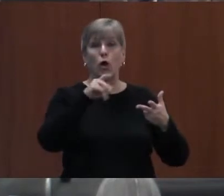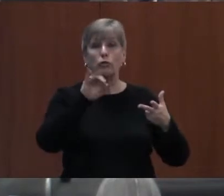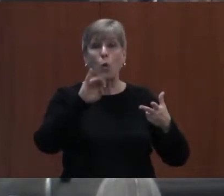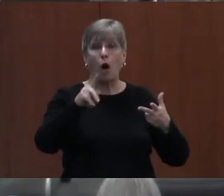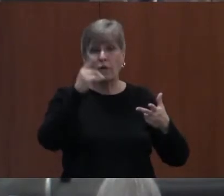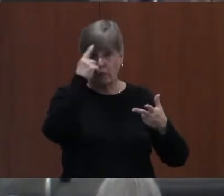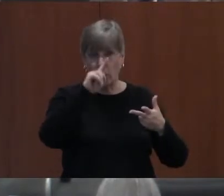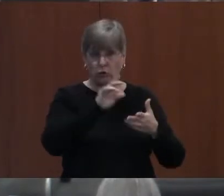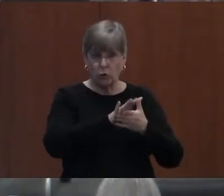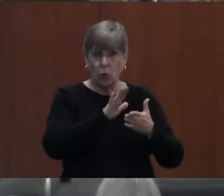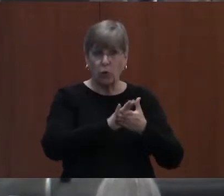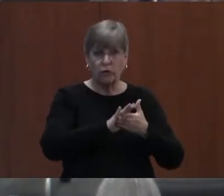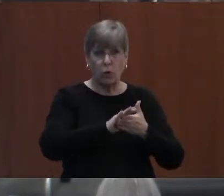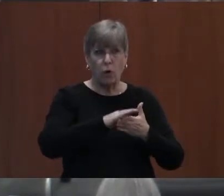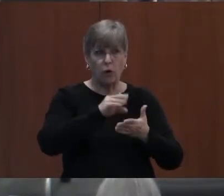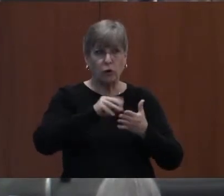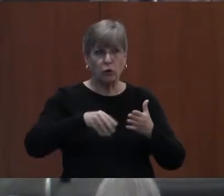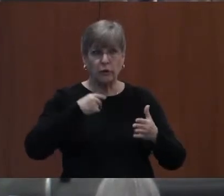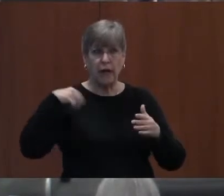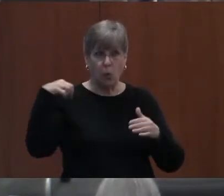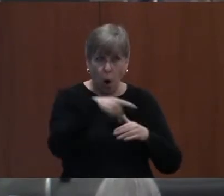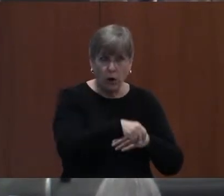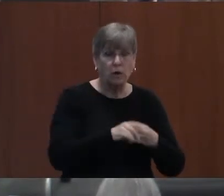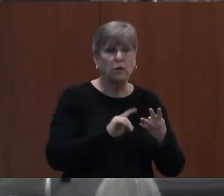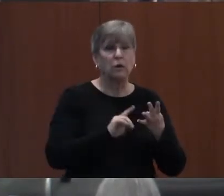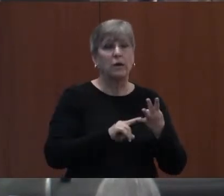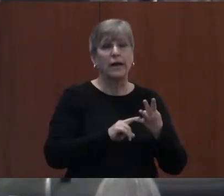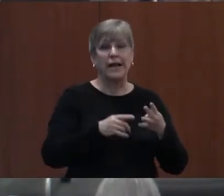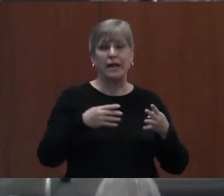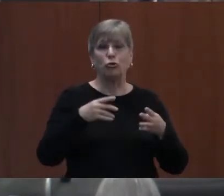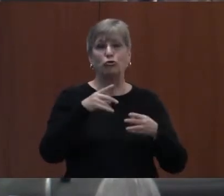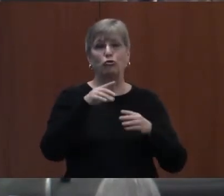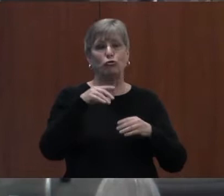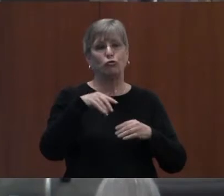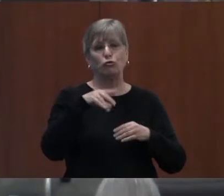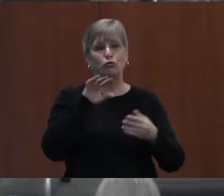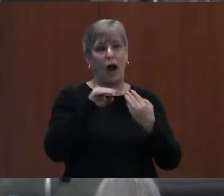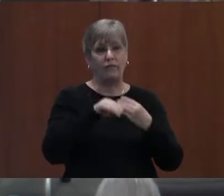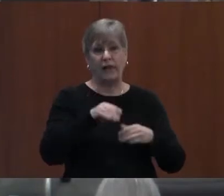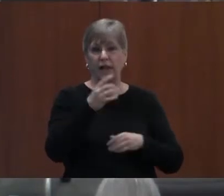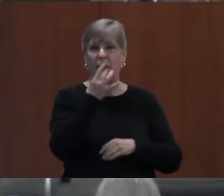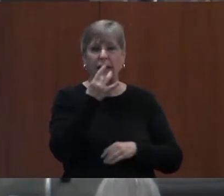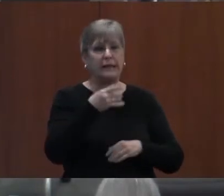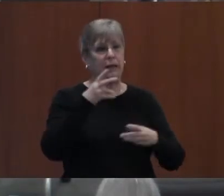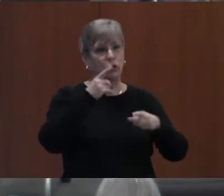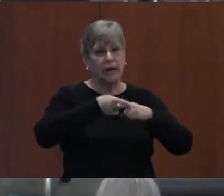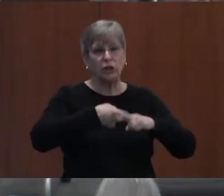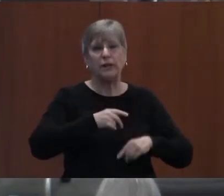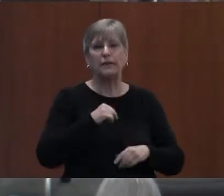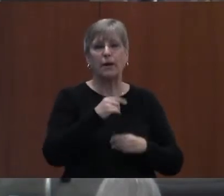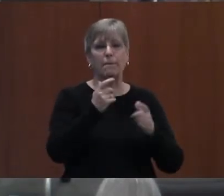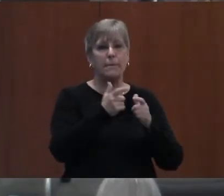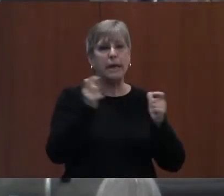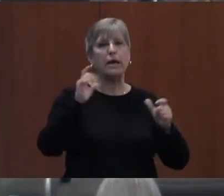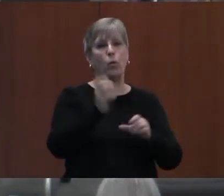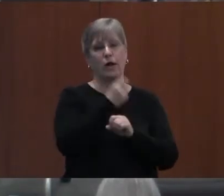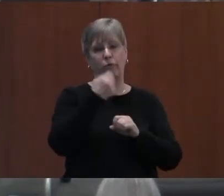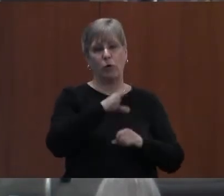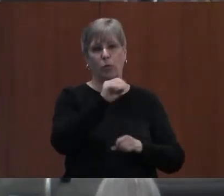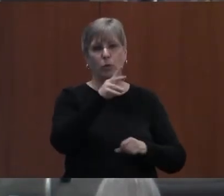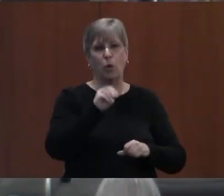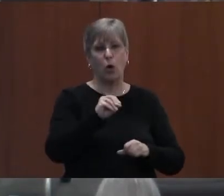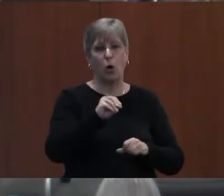that walk from the development. It provides an intersection with a traffic light. It's a big win for the Boonesboro community. We have